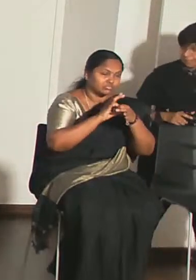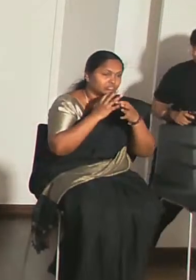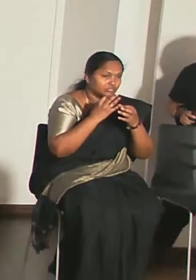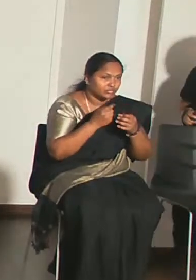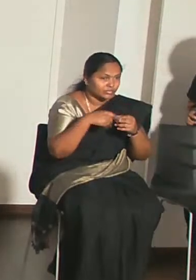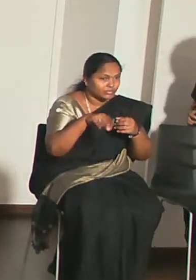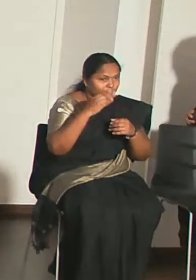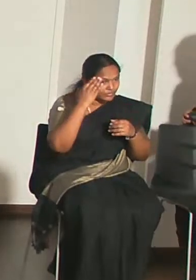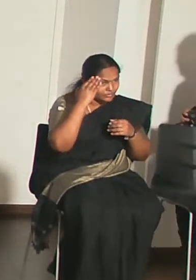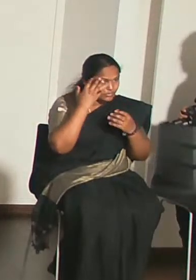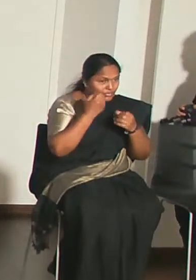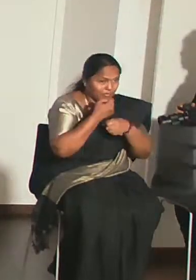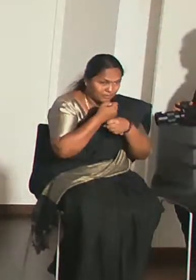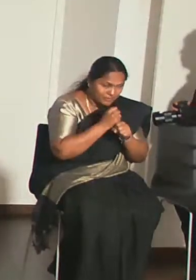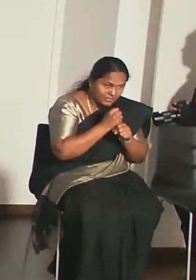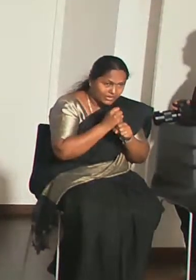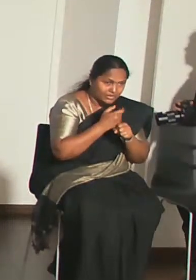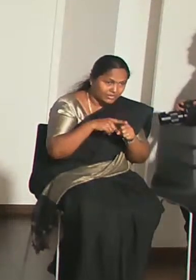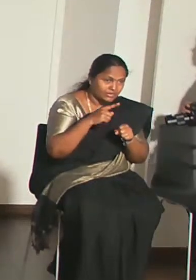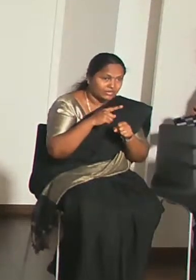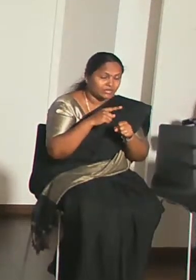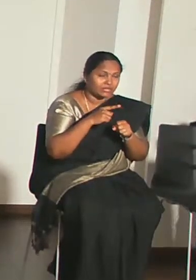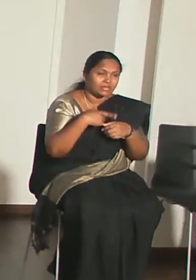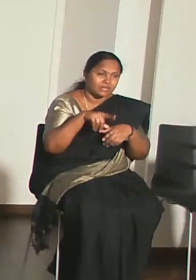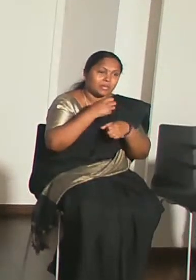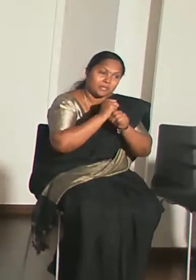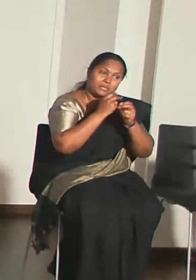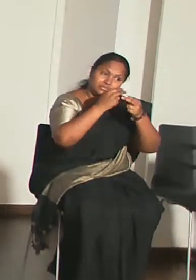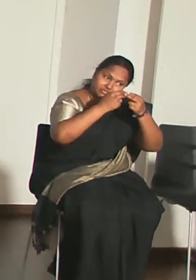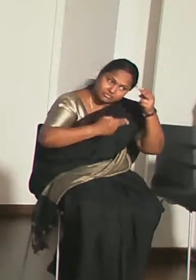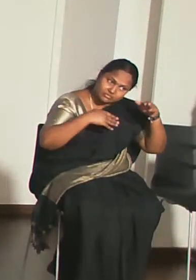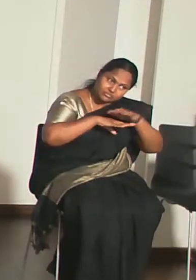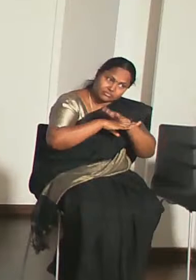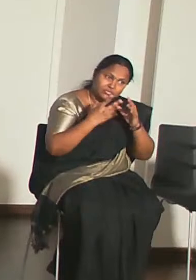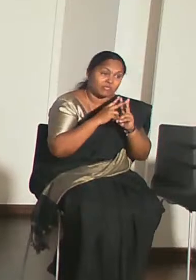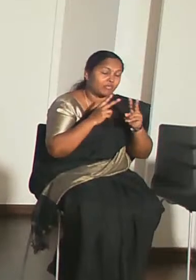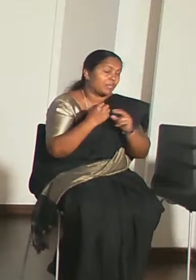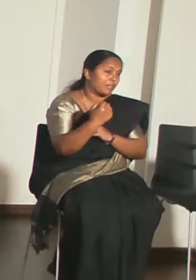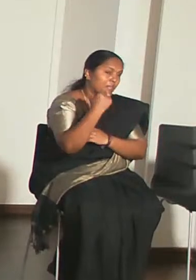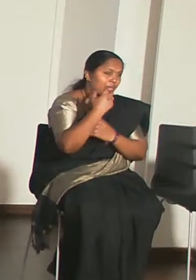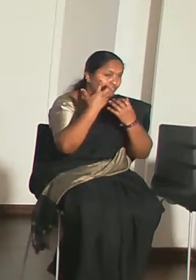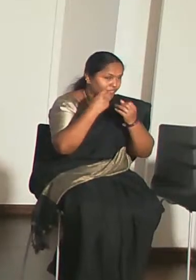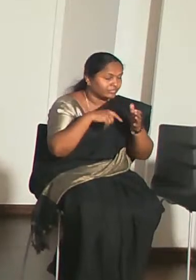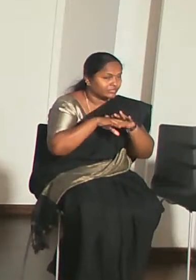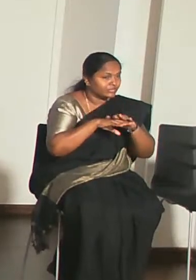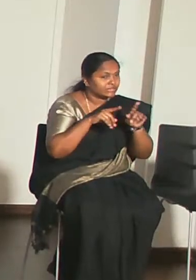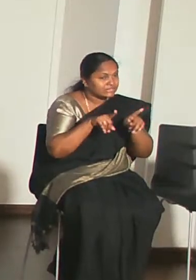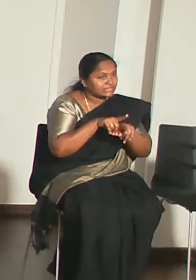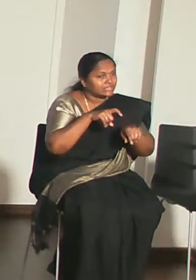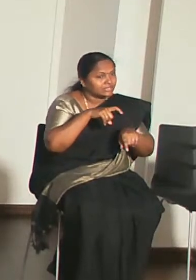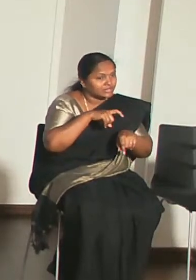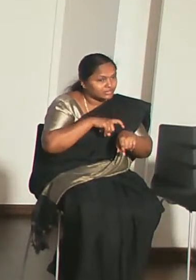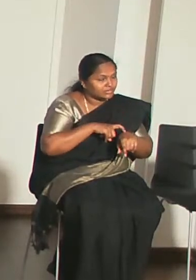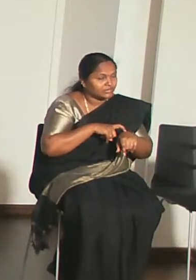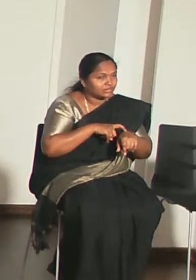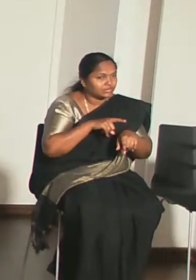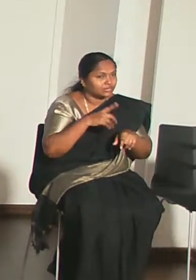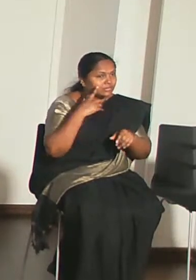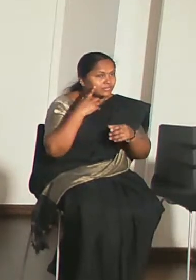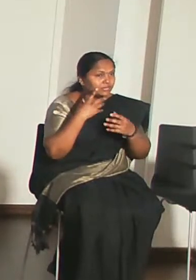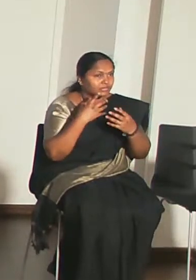because you're making that story, you're making history. It's a very powerful. at the same time a very futile kind